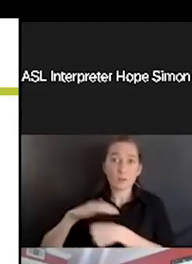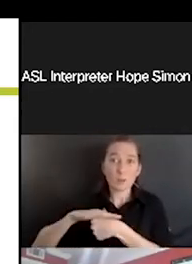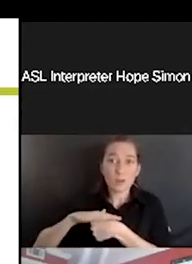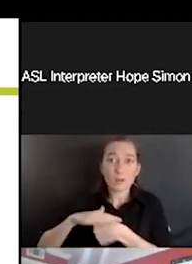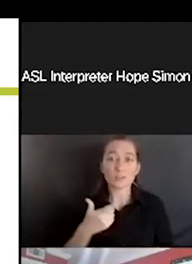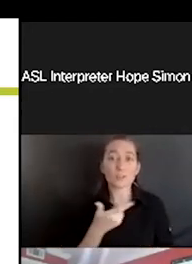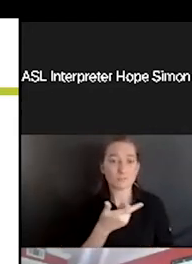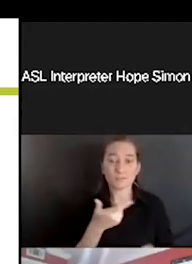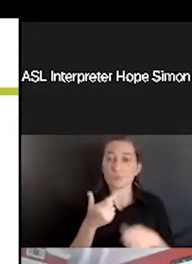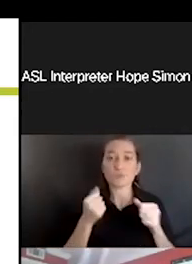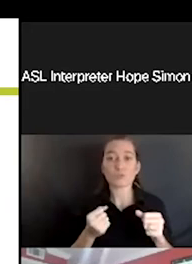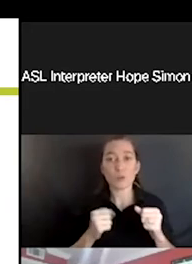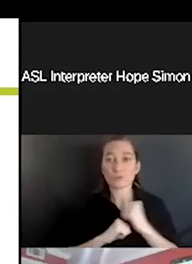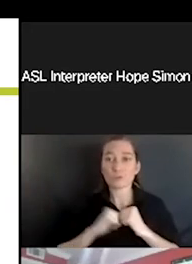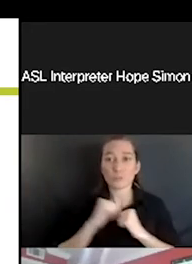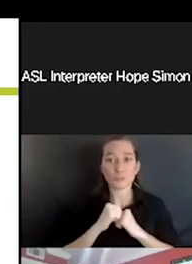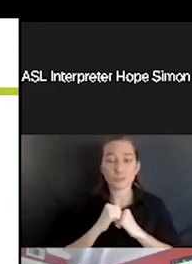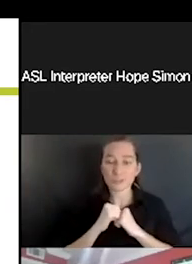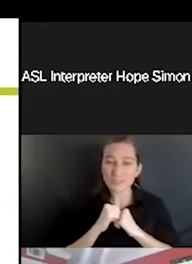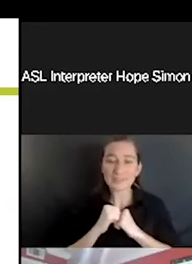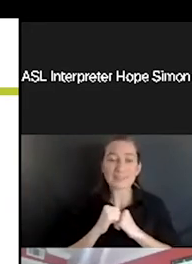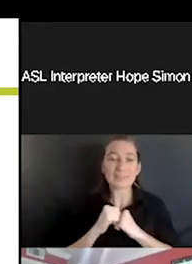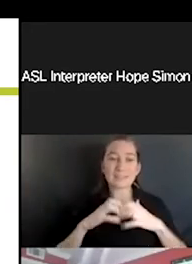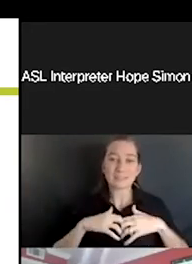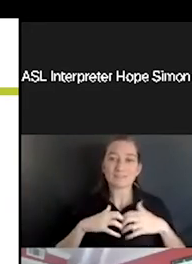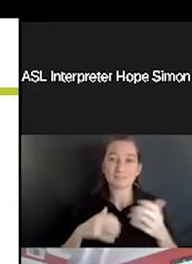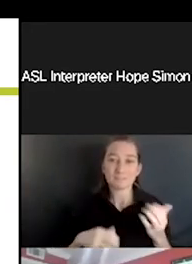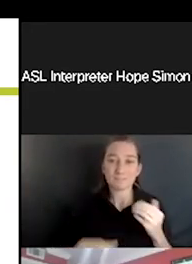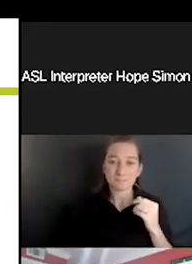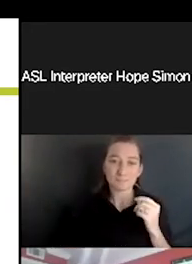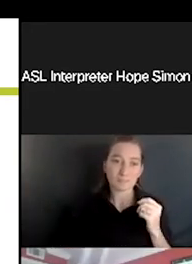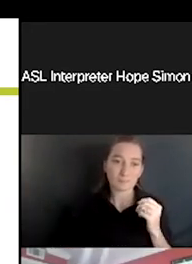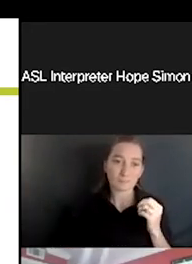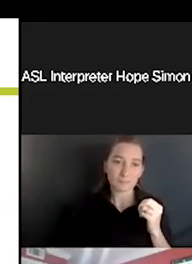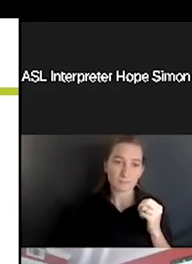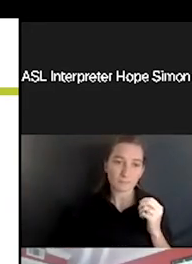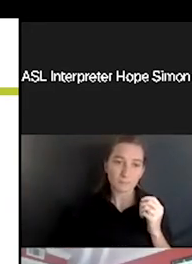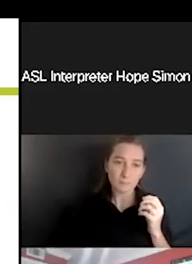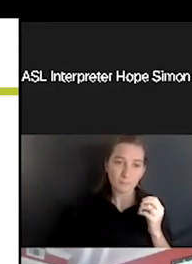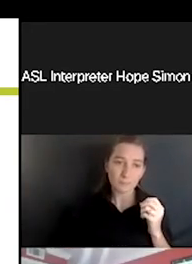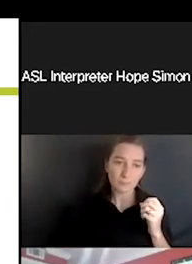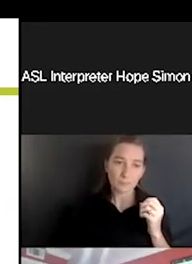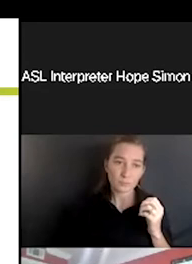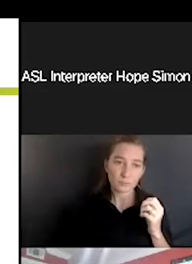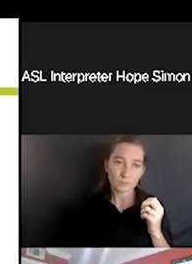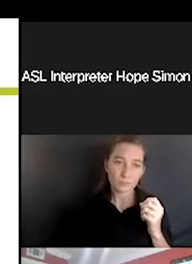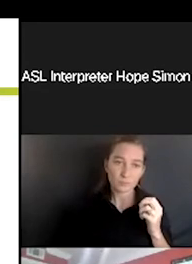all the non-structural elements that happened. Here on the right side is a school that had a lot of the gas